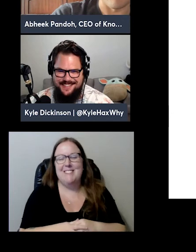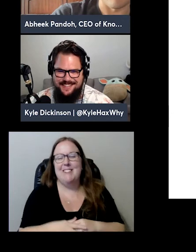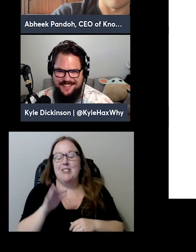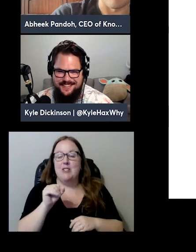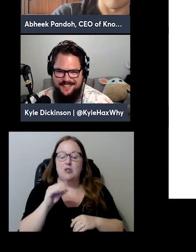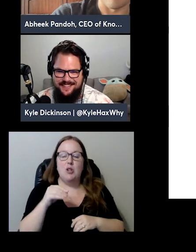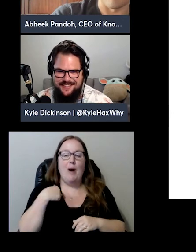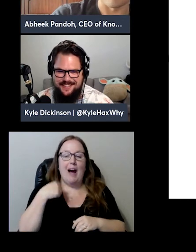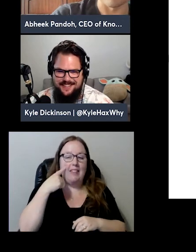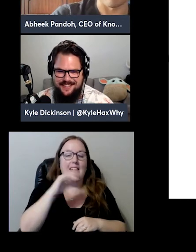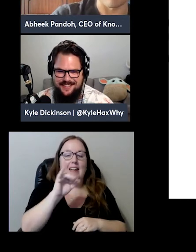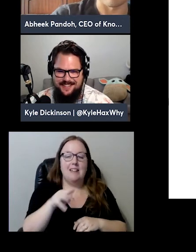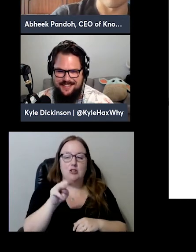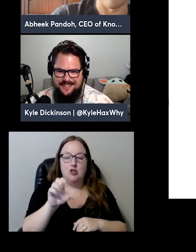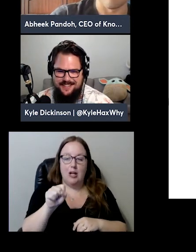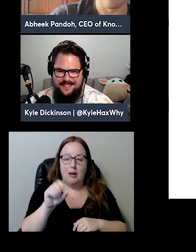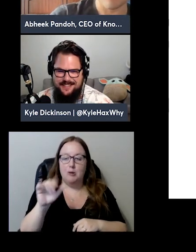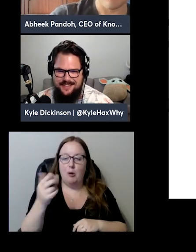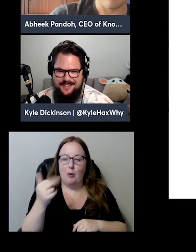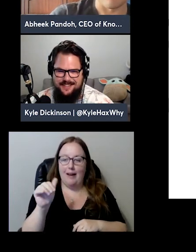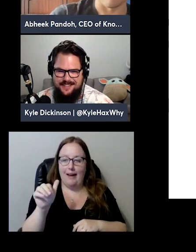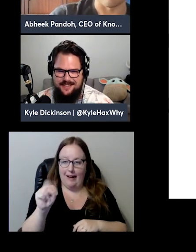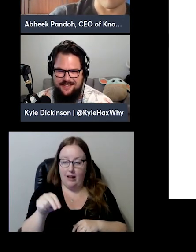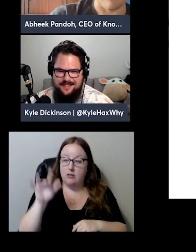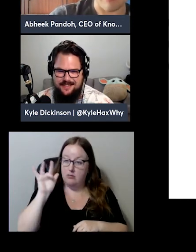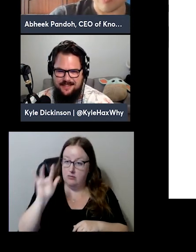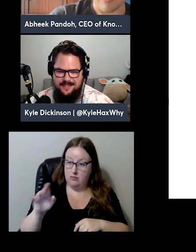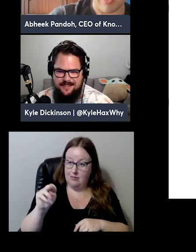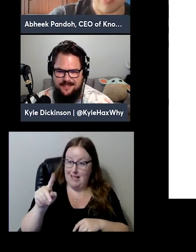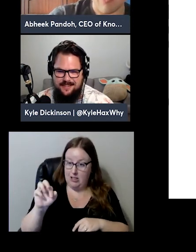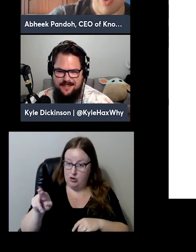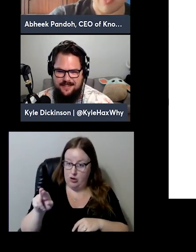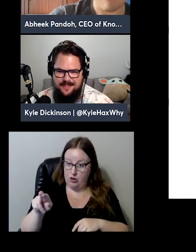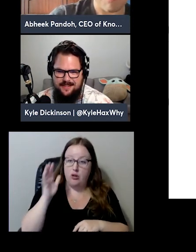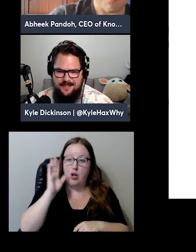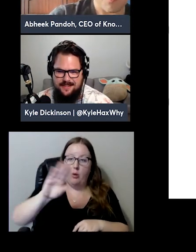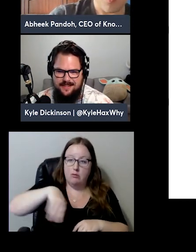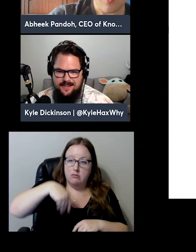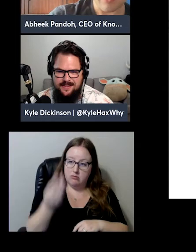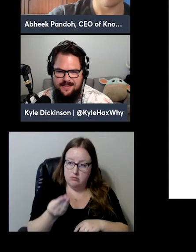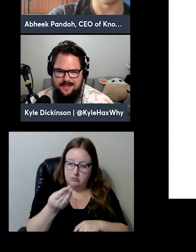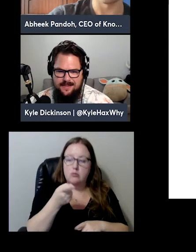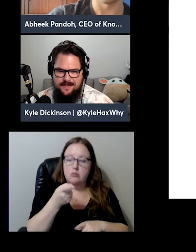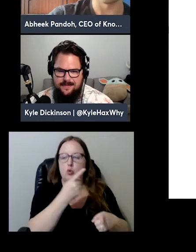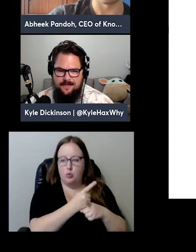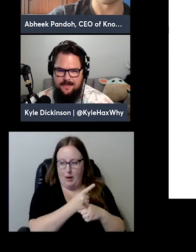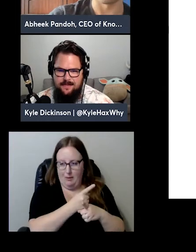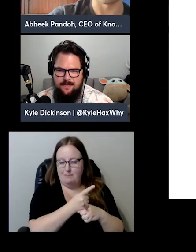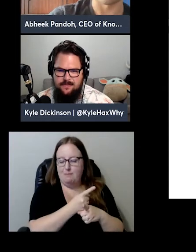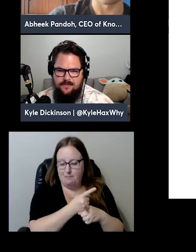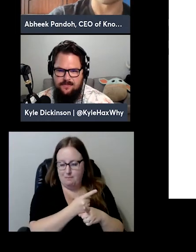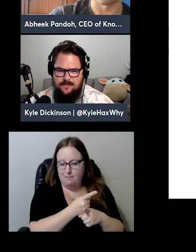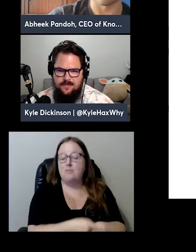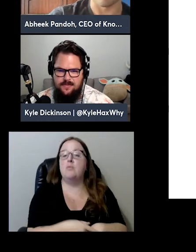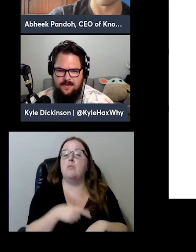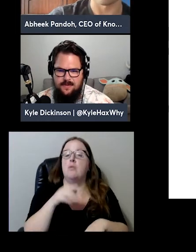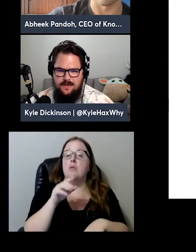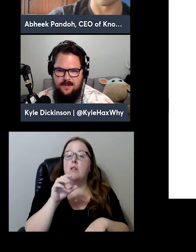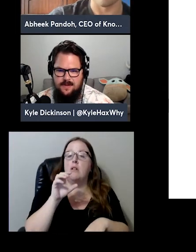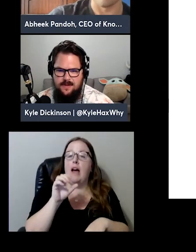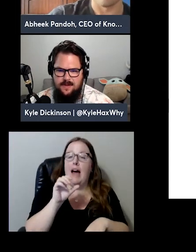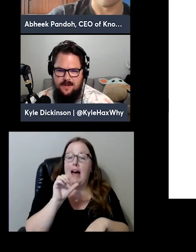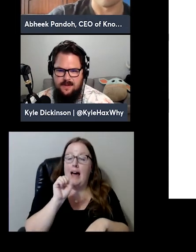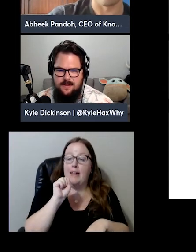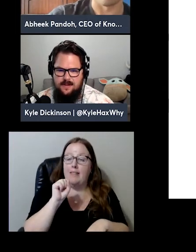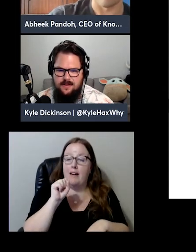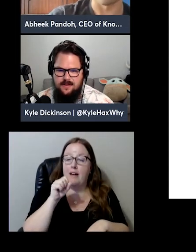James Buchanan. Once you press answer, it'll flip it over. It'll tell you, hey, you're right. And this is where spaced repetition comes into play.